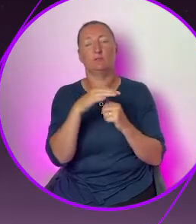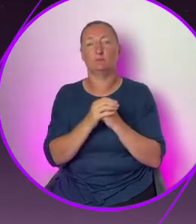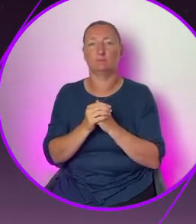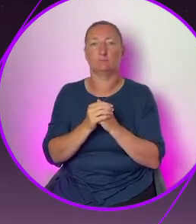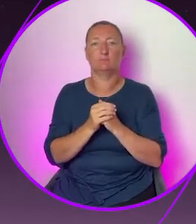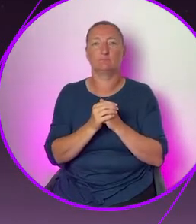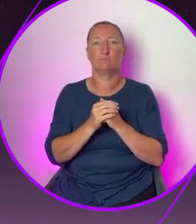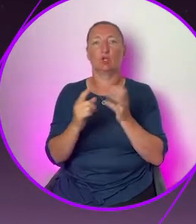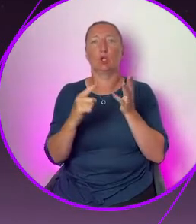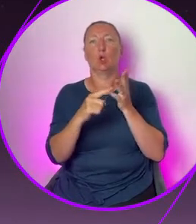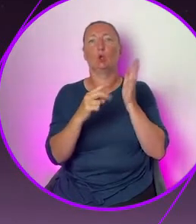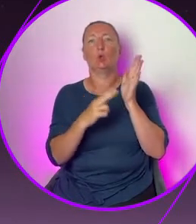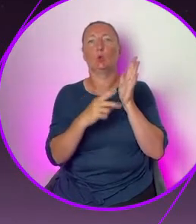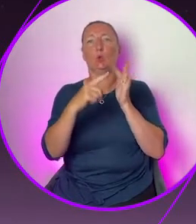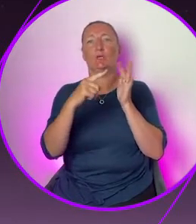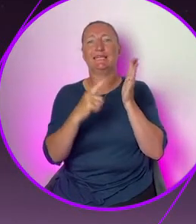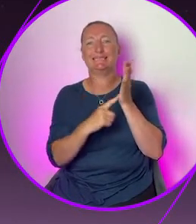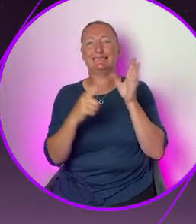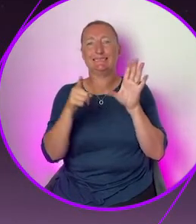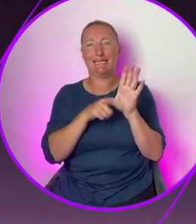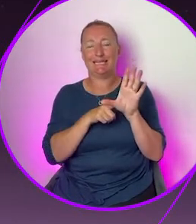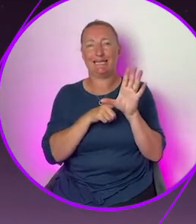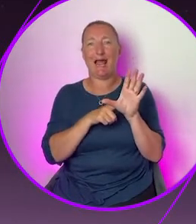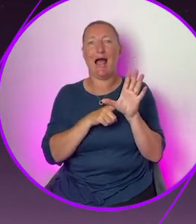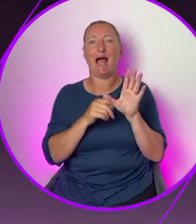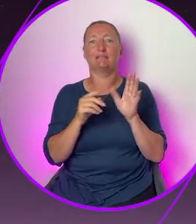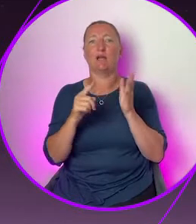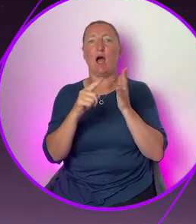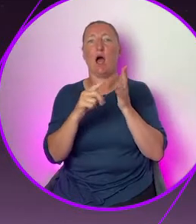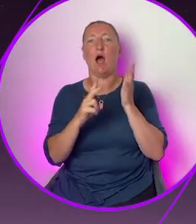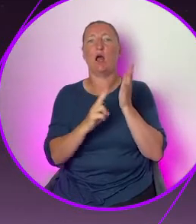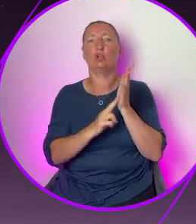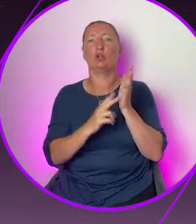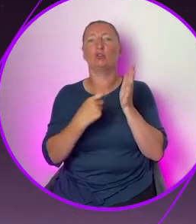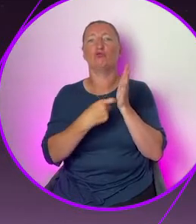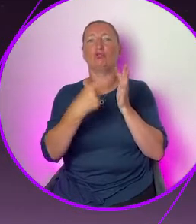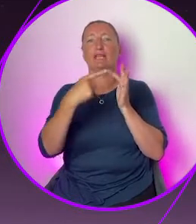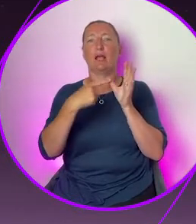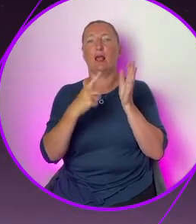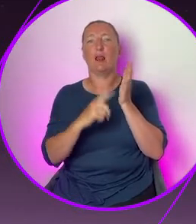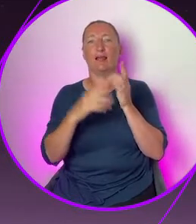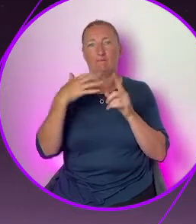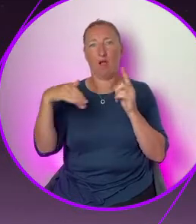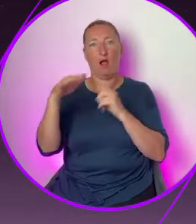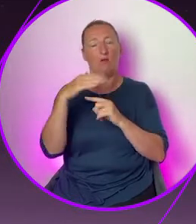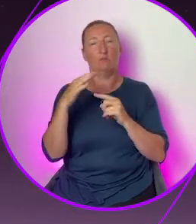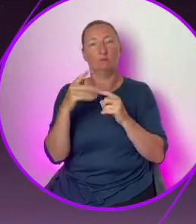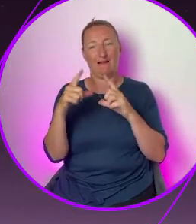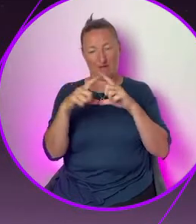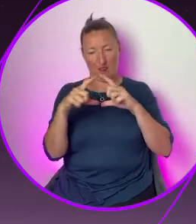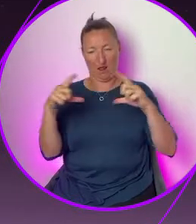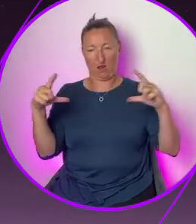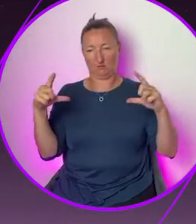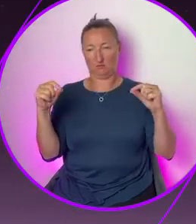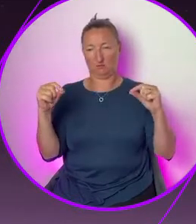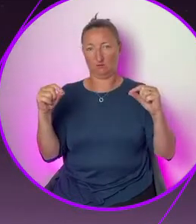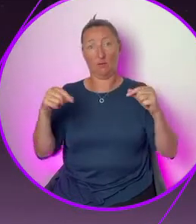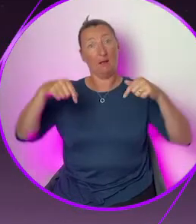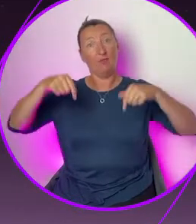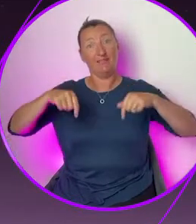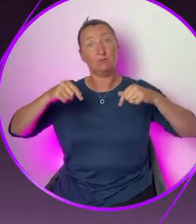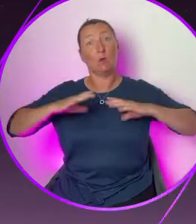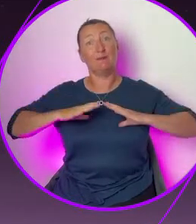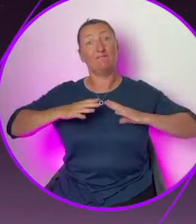are Unity and Unreal Engine, are available to use through flexible licensing arrangements and therefore mostly for free. Now, we could dedicate